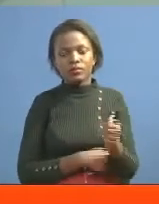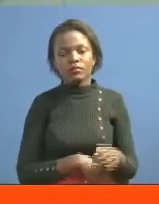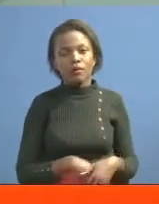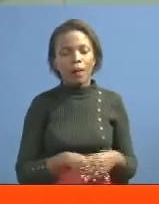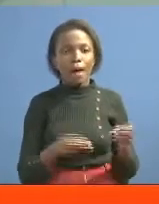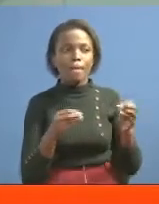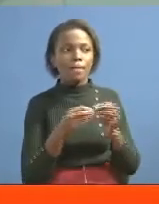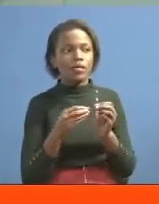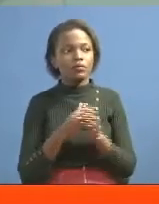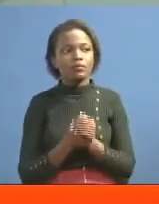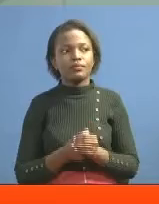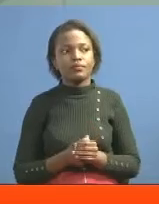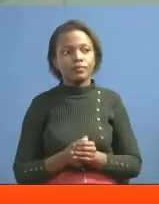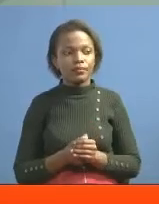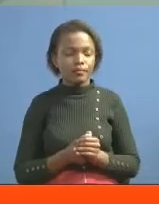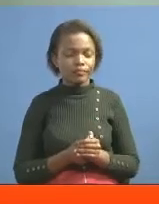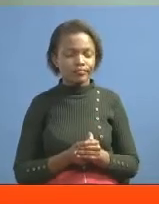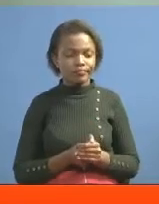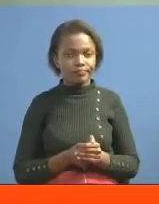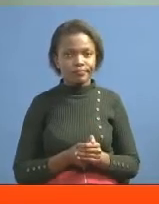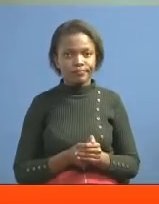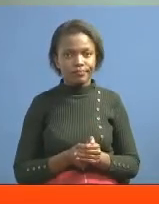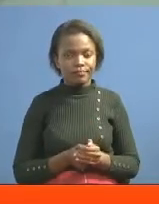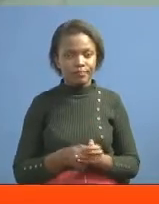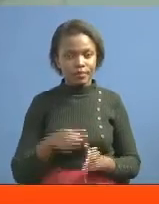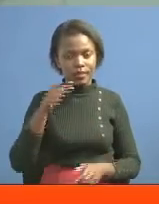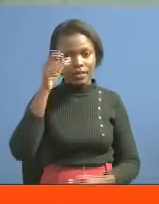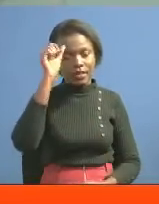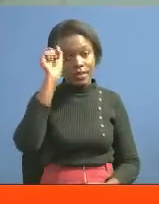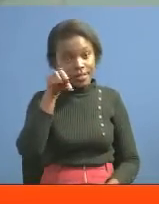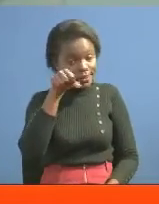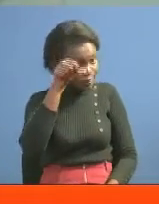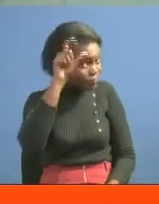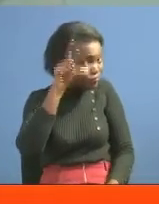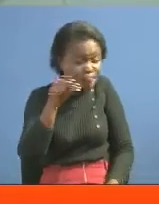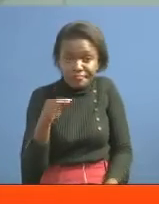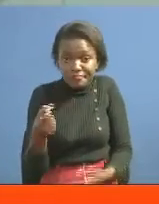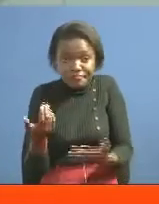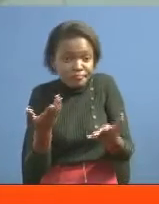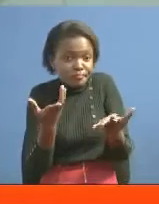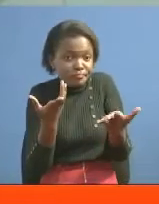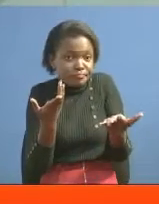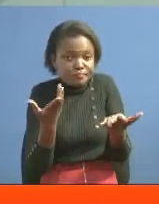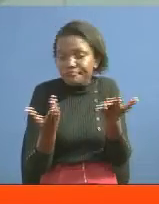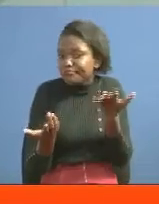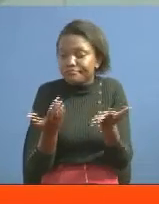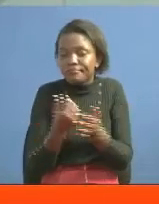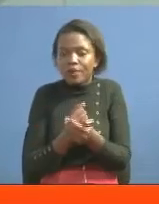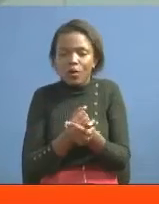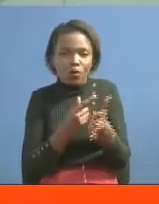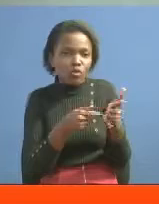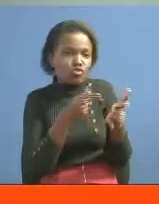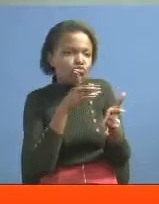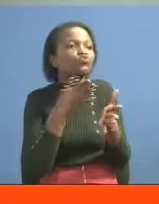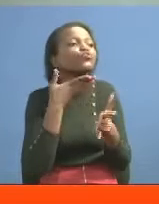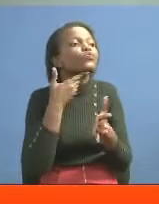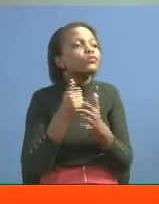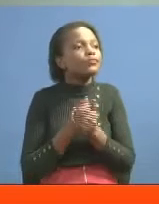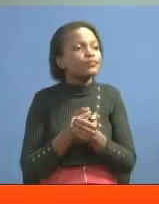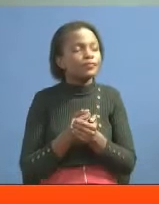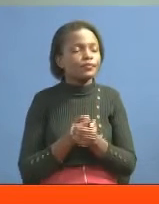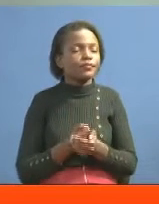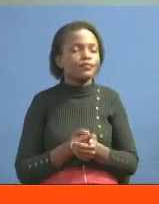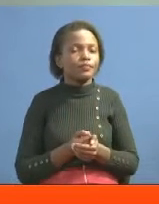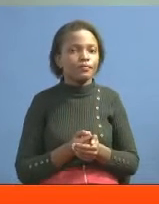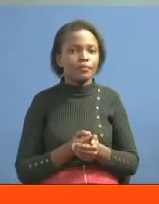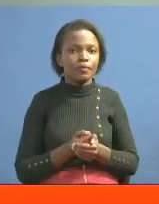Google Meet, etc., etc. Definitely. Yeah. So yes and no, depending on what pair of lenses you decide to look at it from. All right. Yeah. Now,